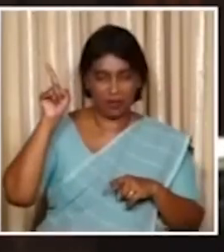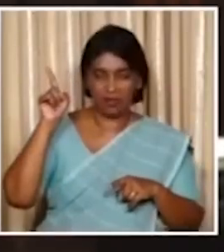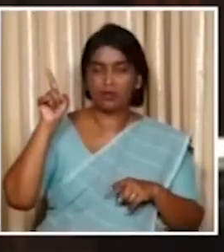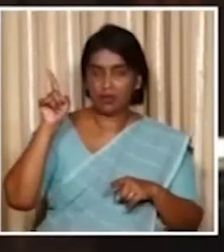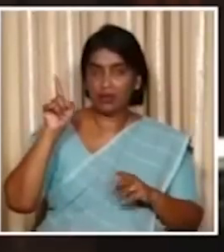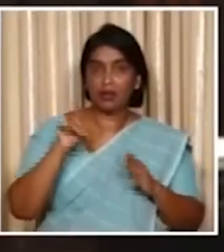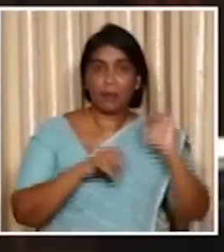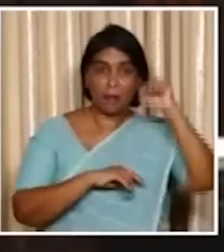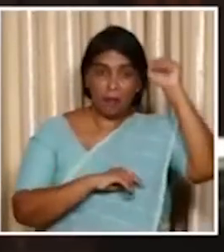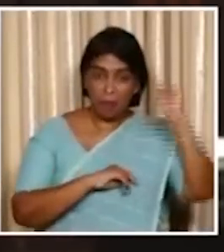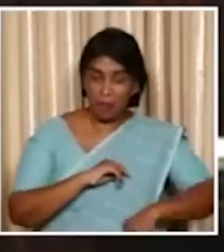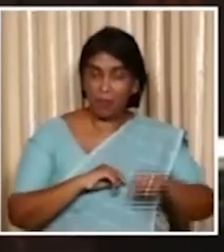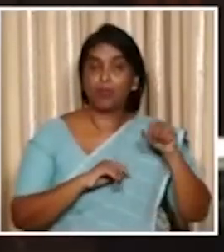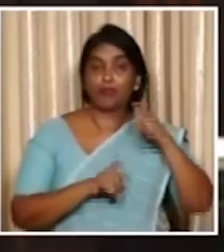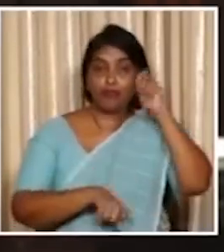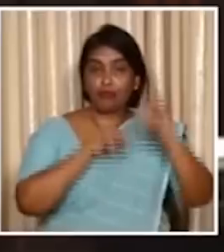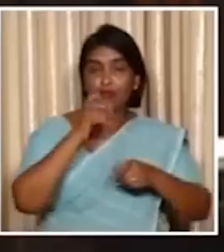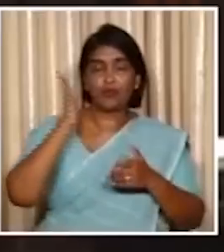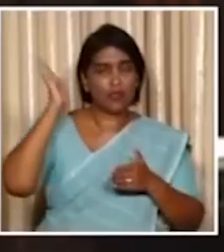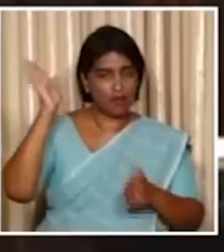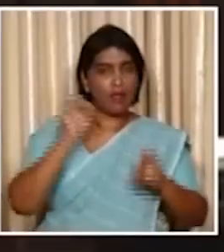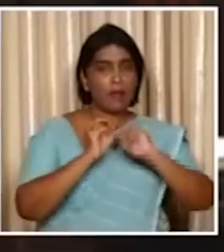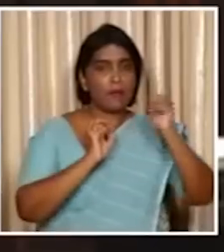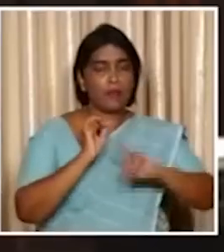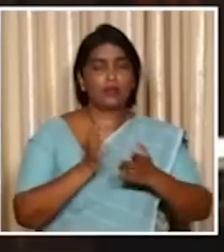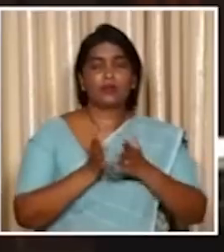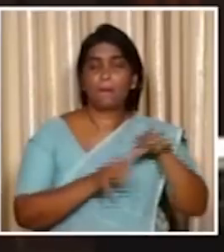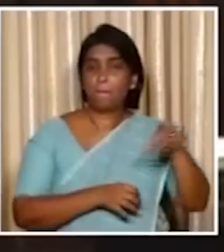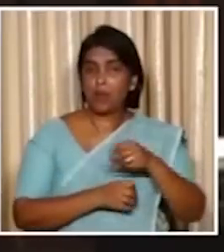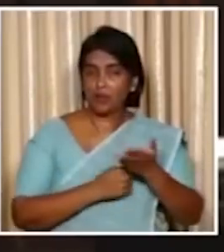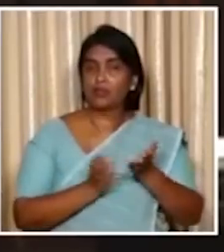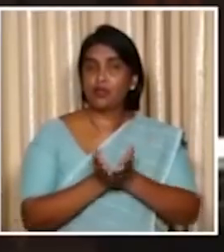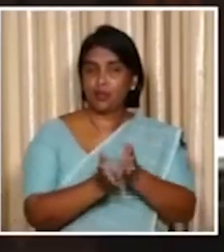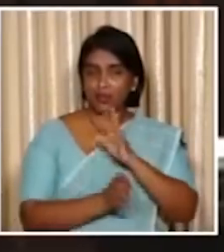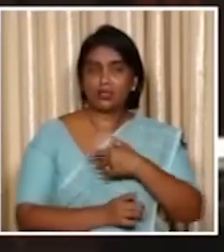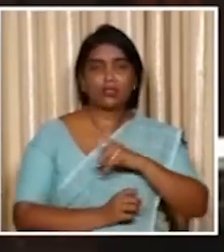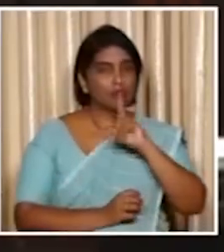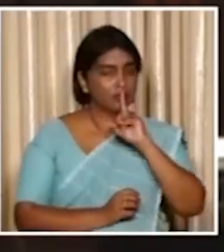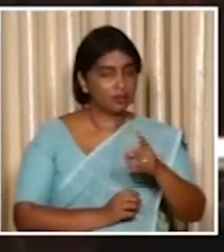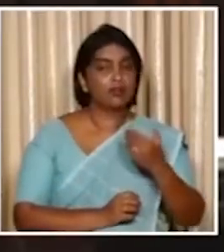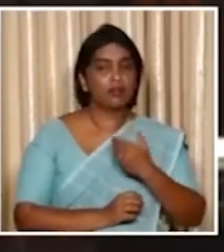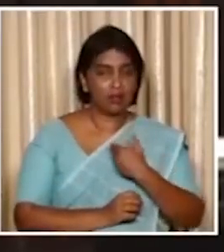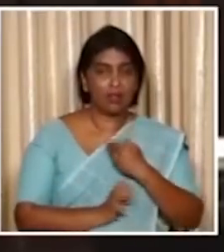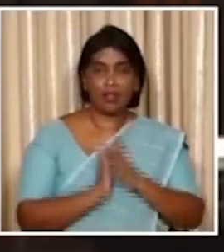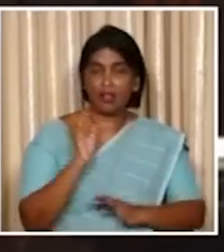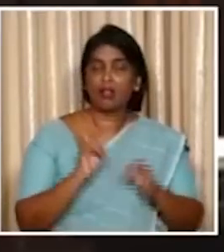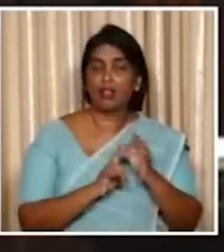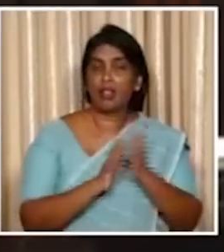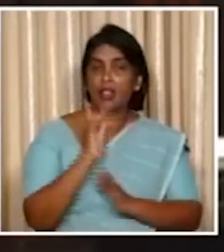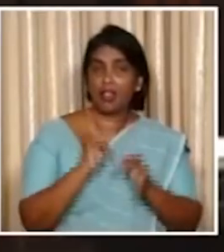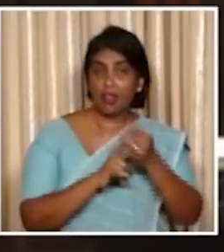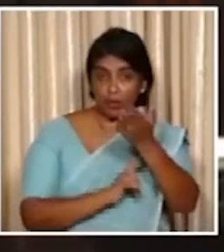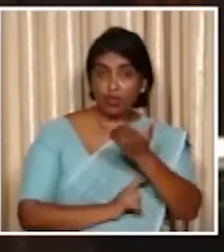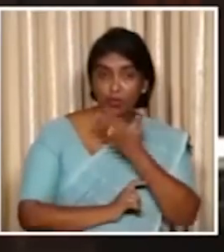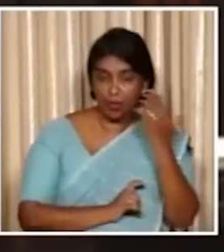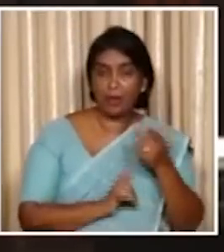use these 3 ferries, and there's an issue with that, which is the only thing that I wanted to clarify with the minister. If the minister could instruct the provincial council